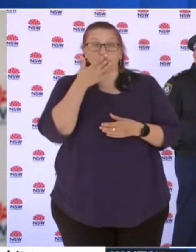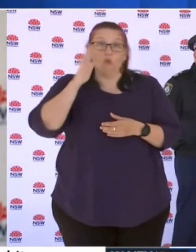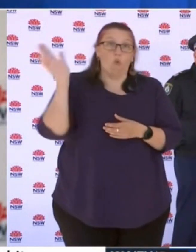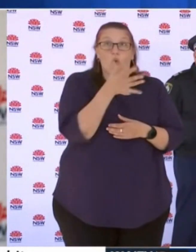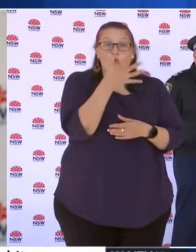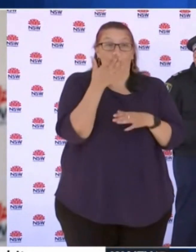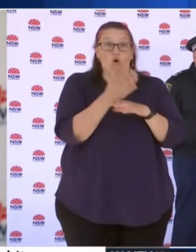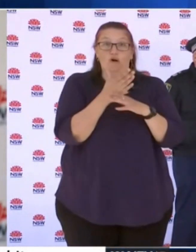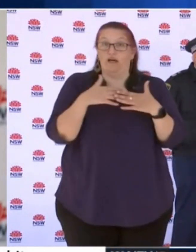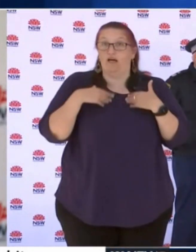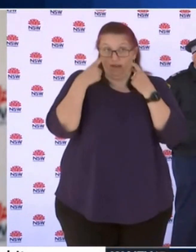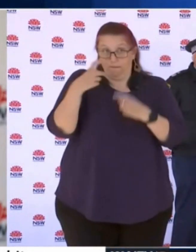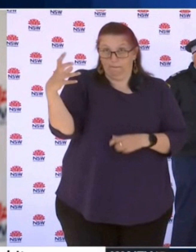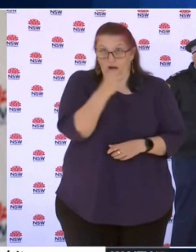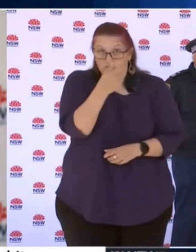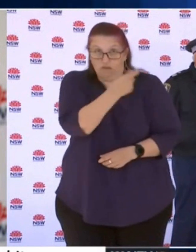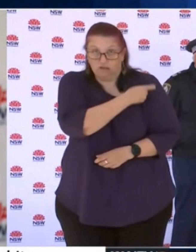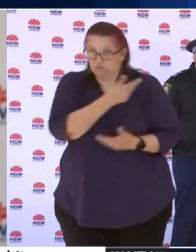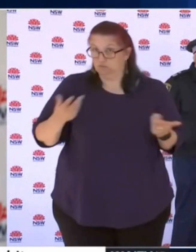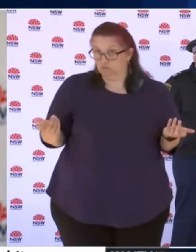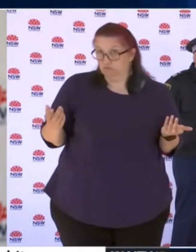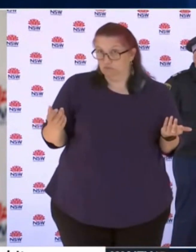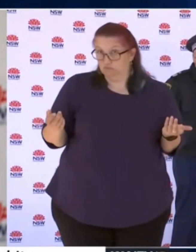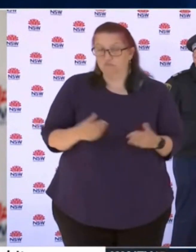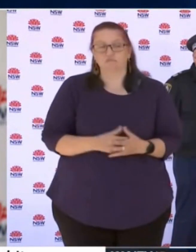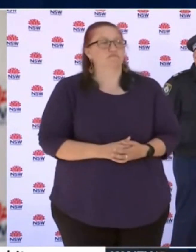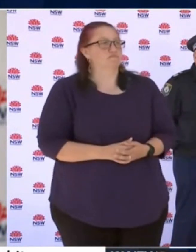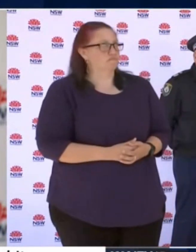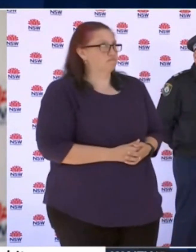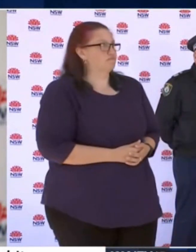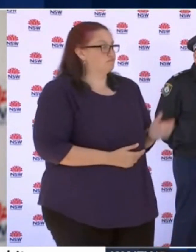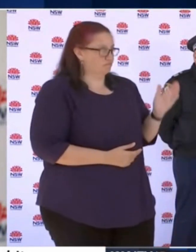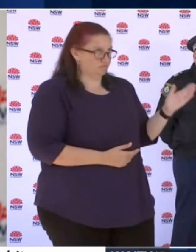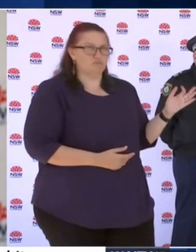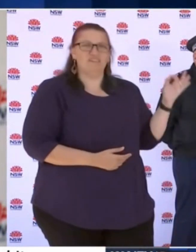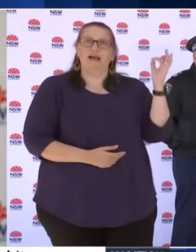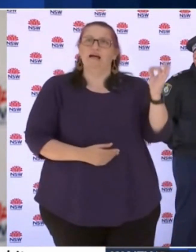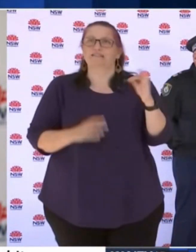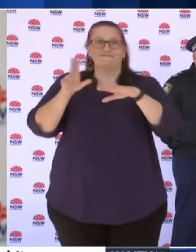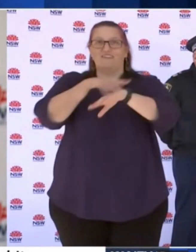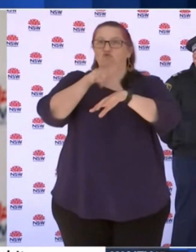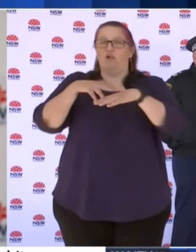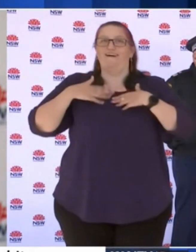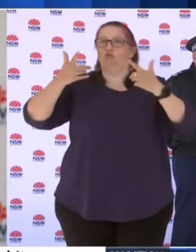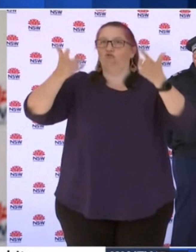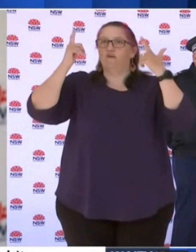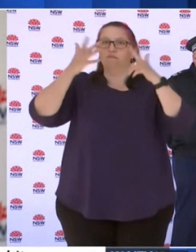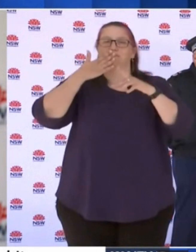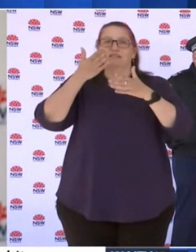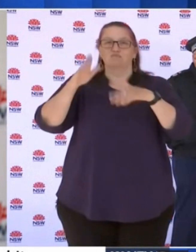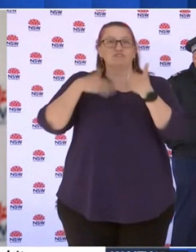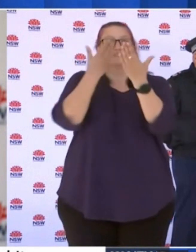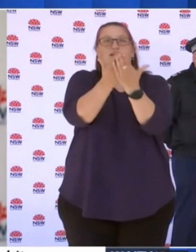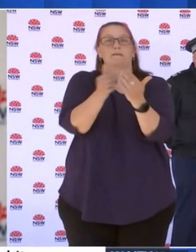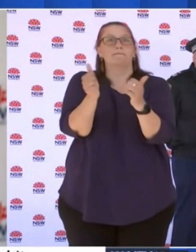asked the federal health authorities to present a paper to National Cabinet, which we are still working through, but National Cabinet decided at